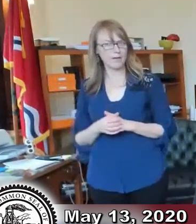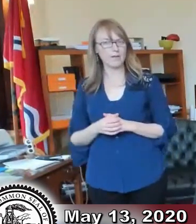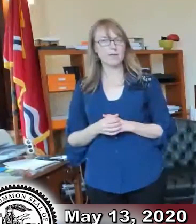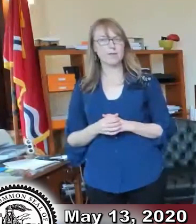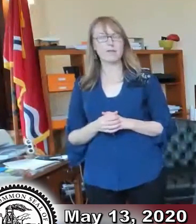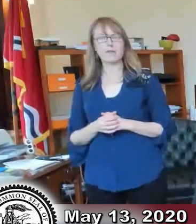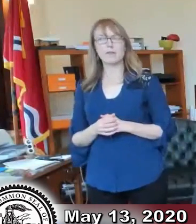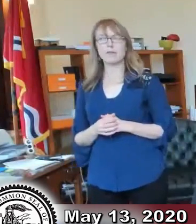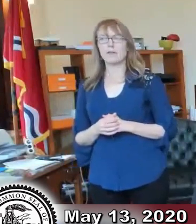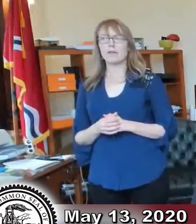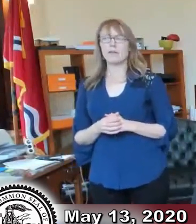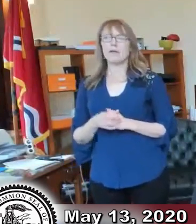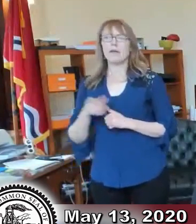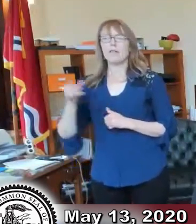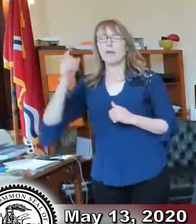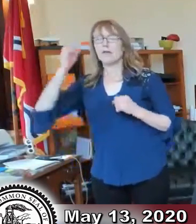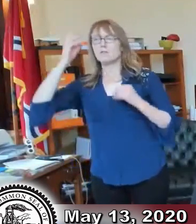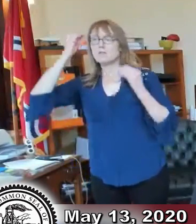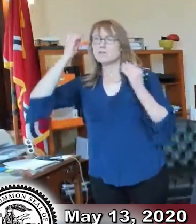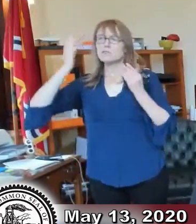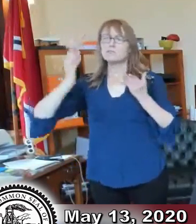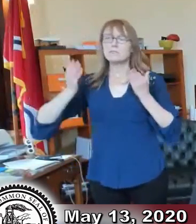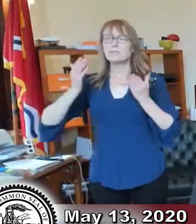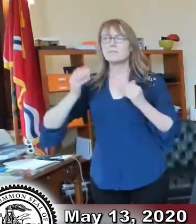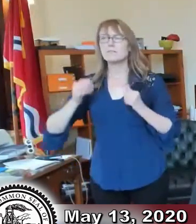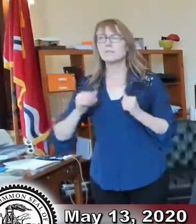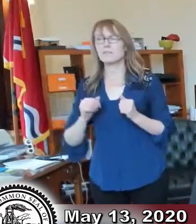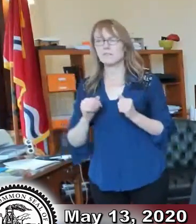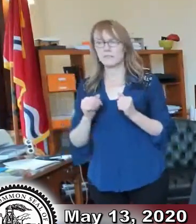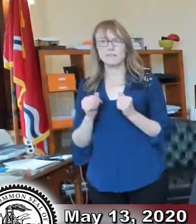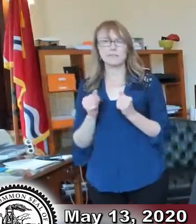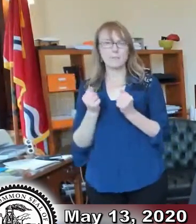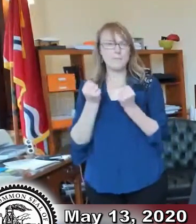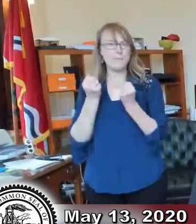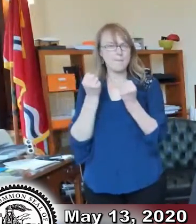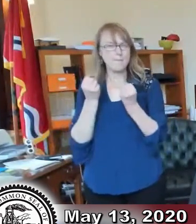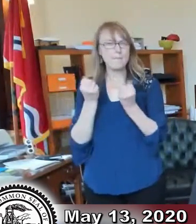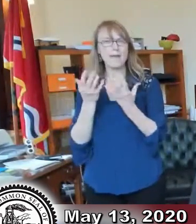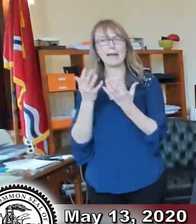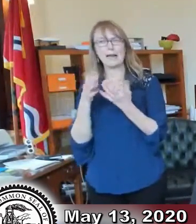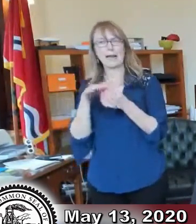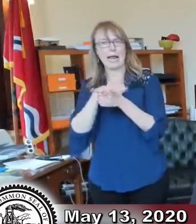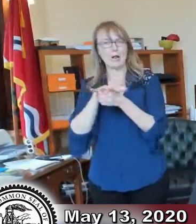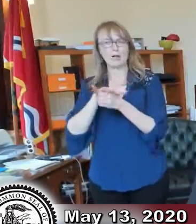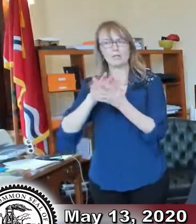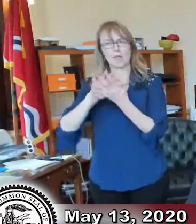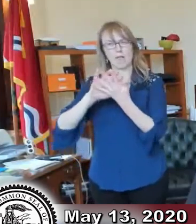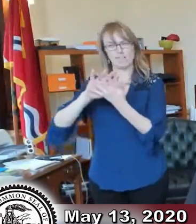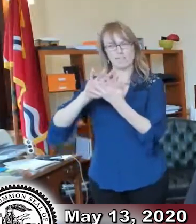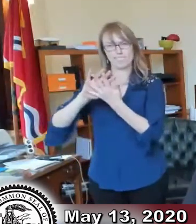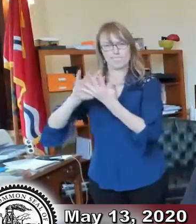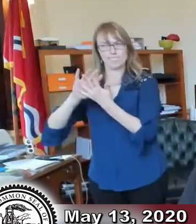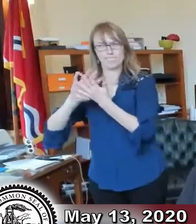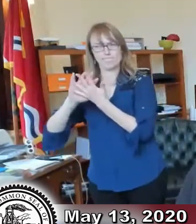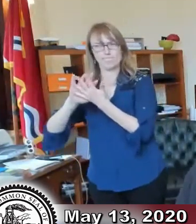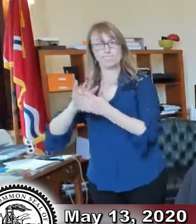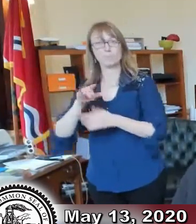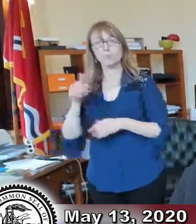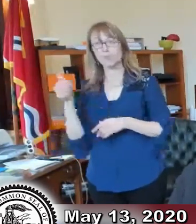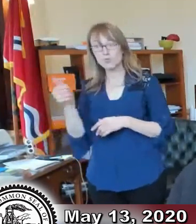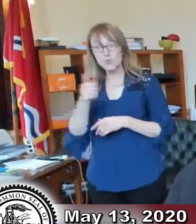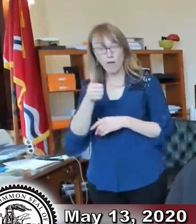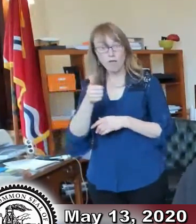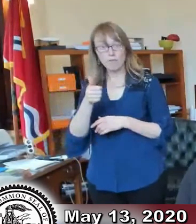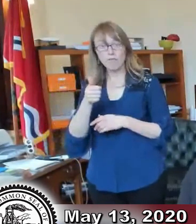her earlier today. There are a lot of nuances to this. Get online, do your homework here on the Missouri Department of